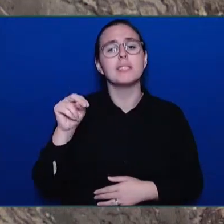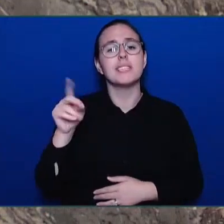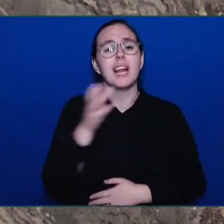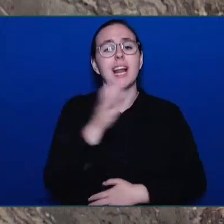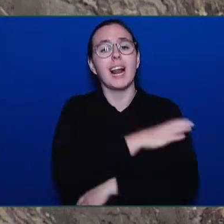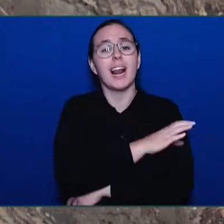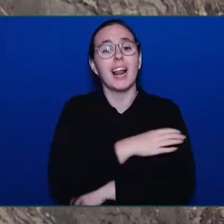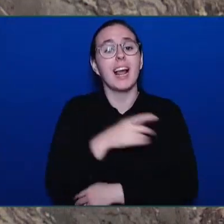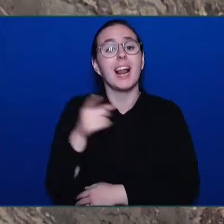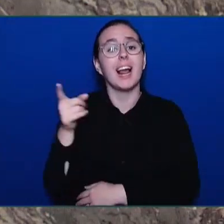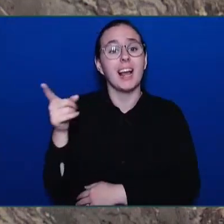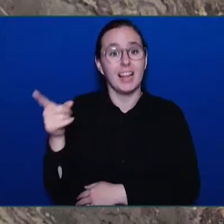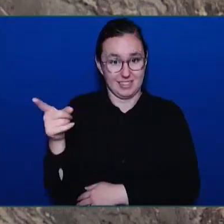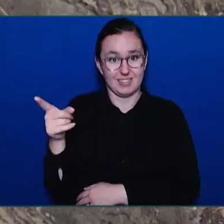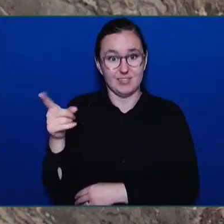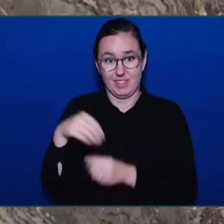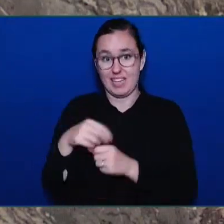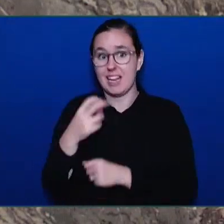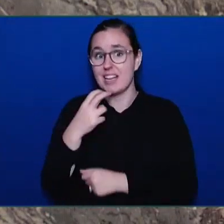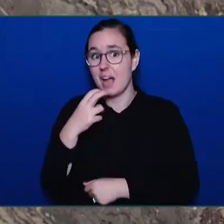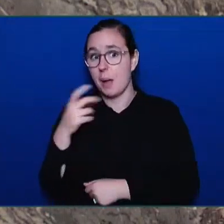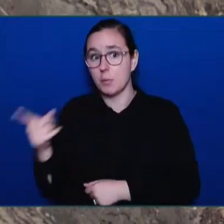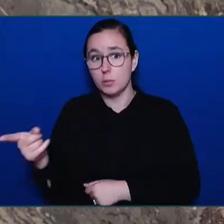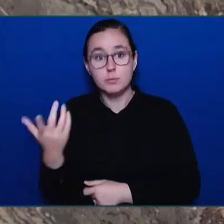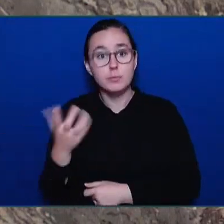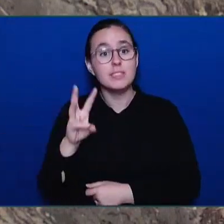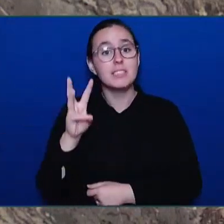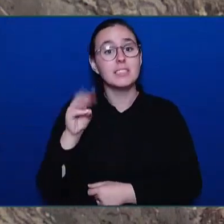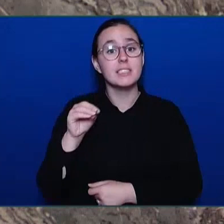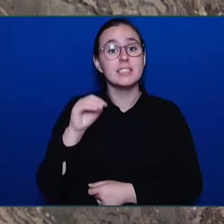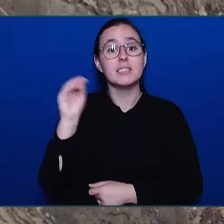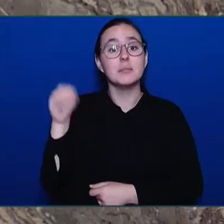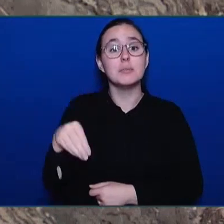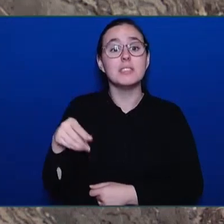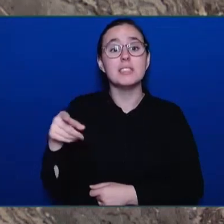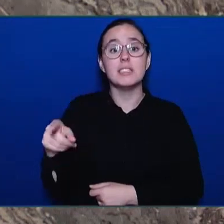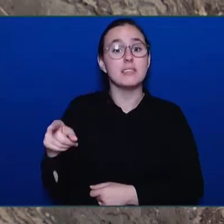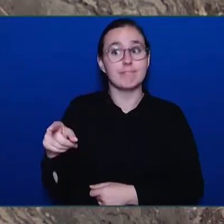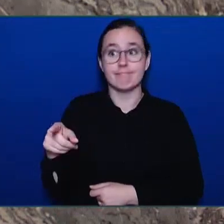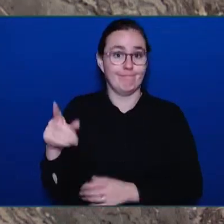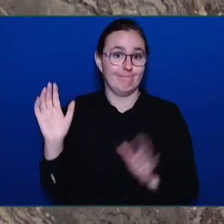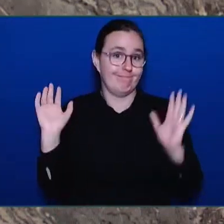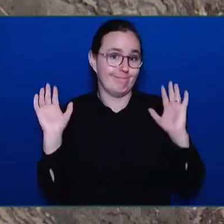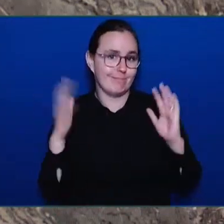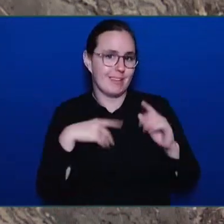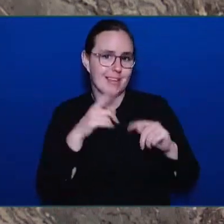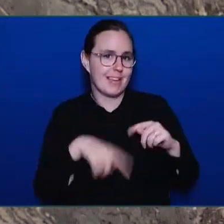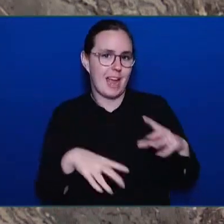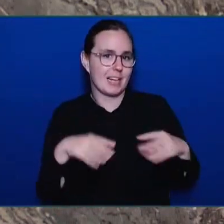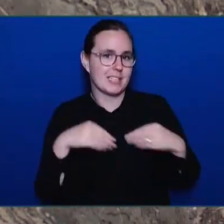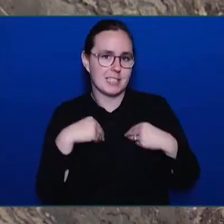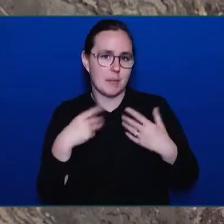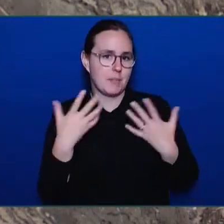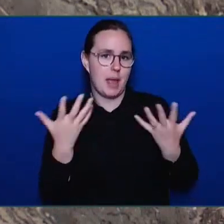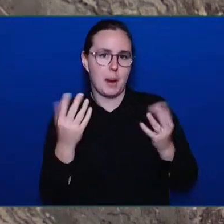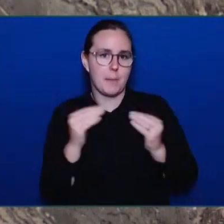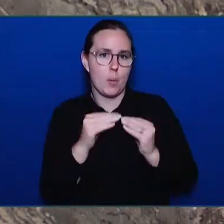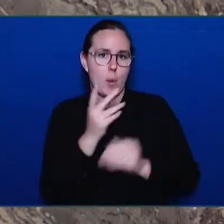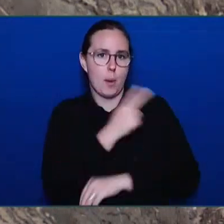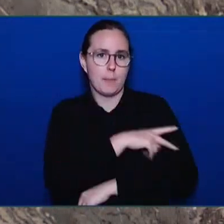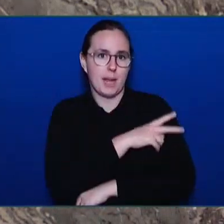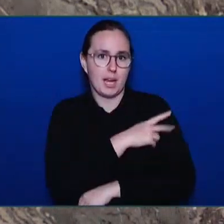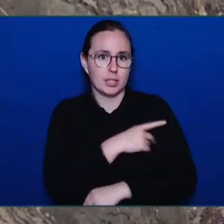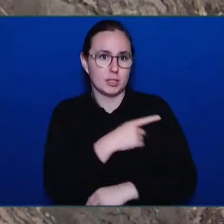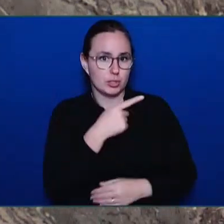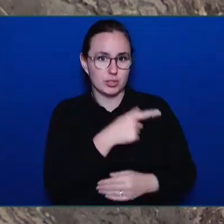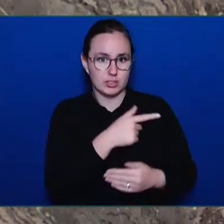longer accepting any patients with due dates beyond July 31st. They've made this announcement after nearly a year of raising the